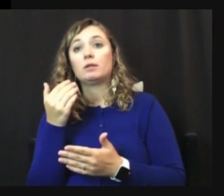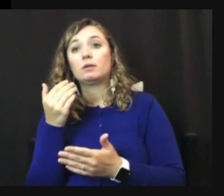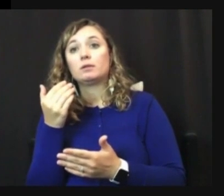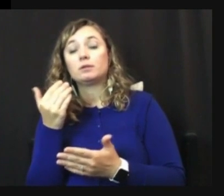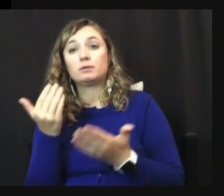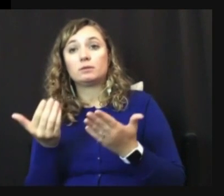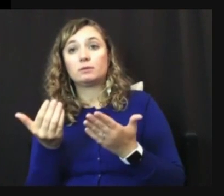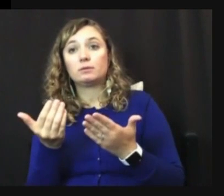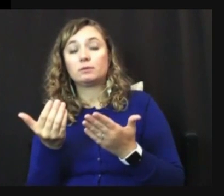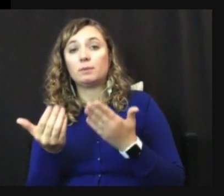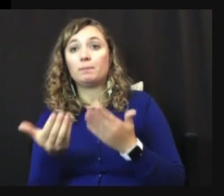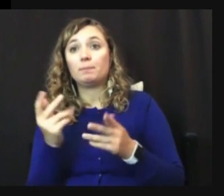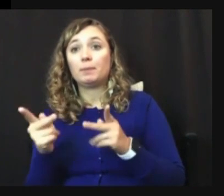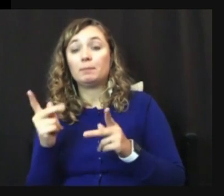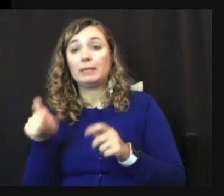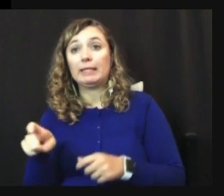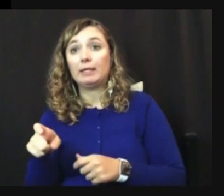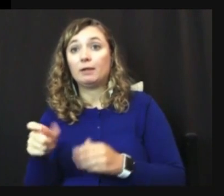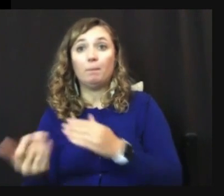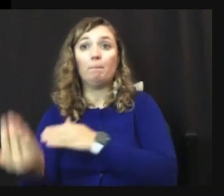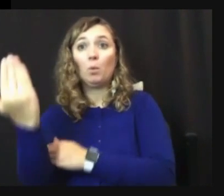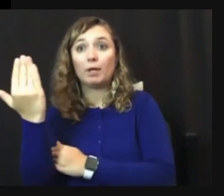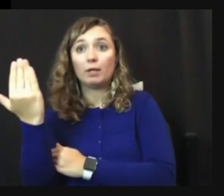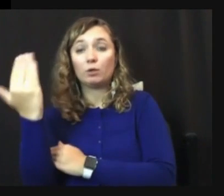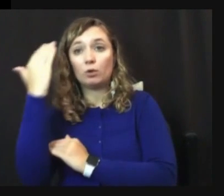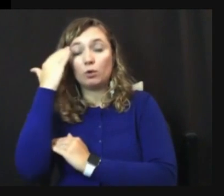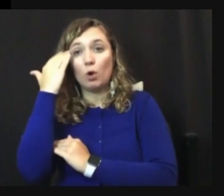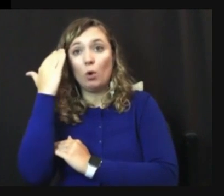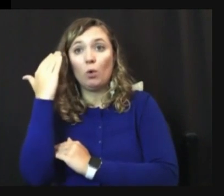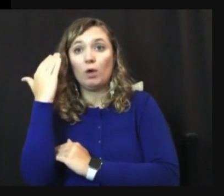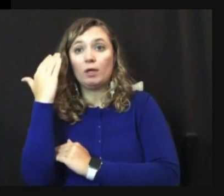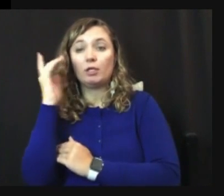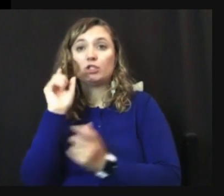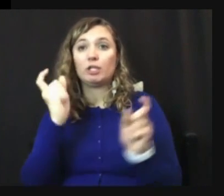Other people, it may be a week's notice.